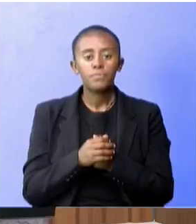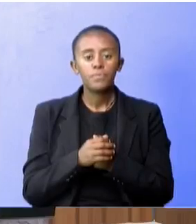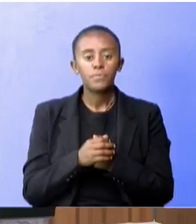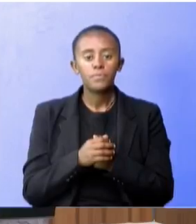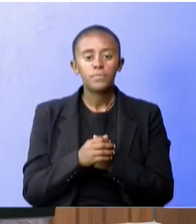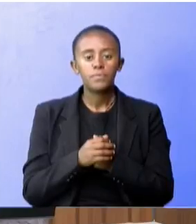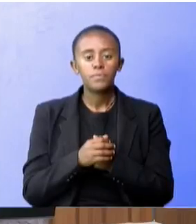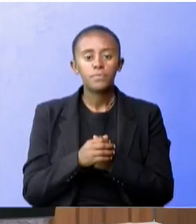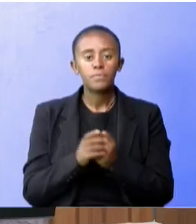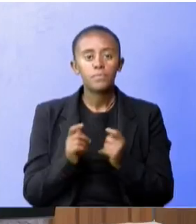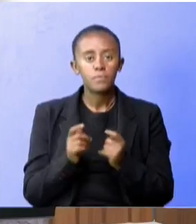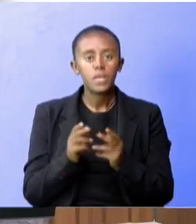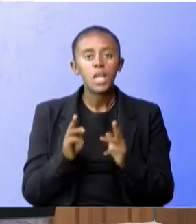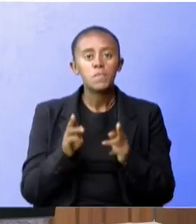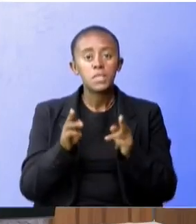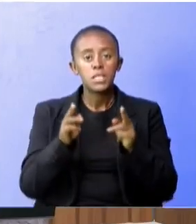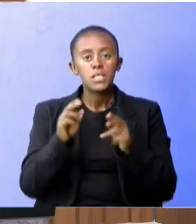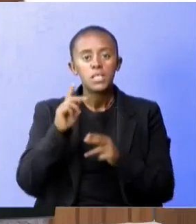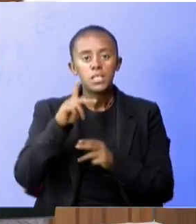of speed,